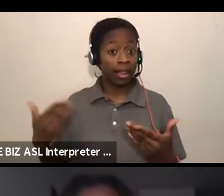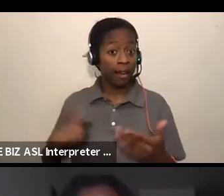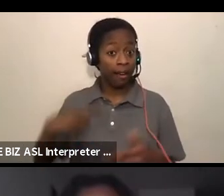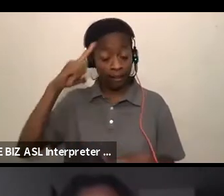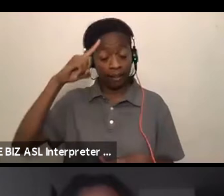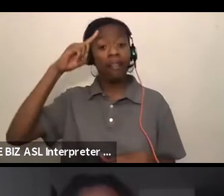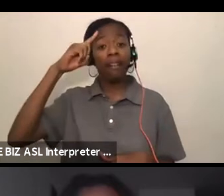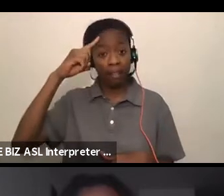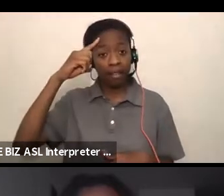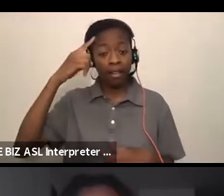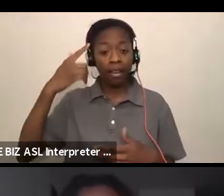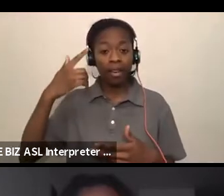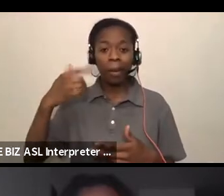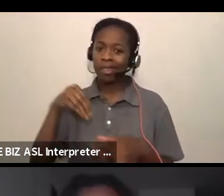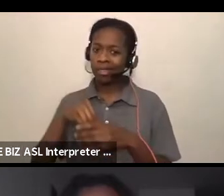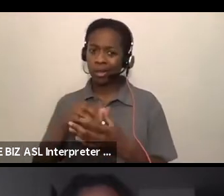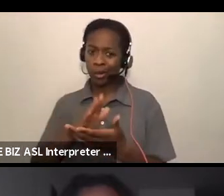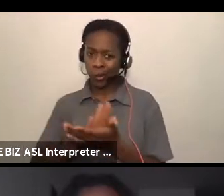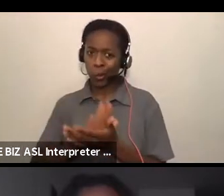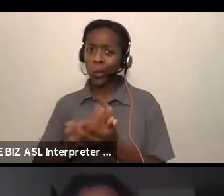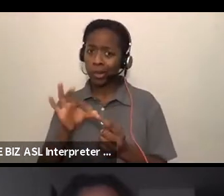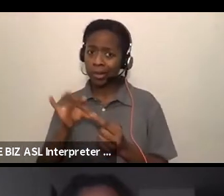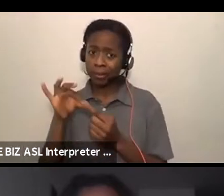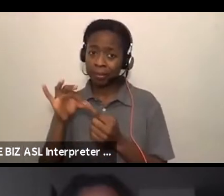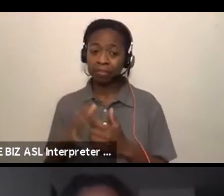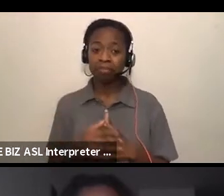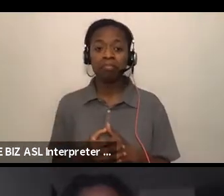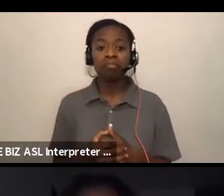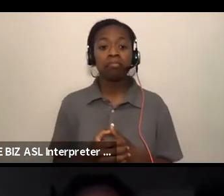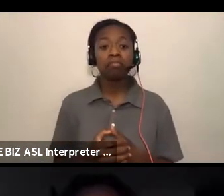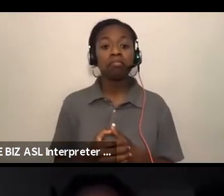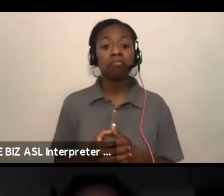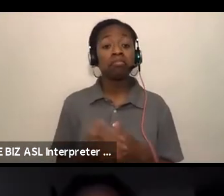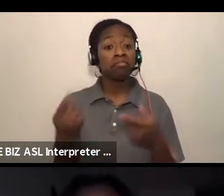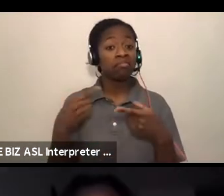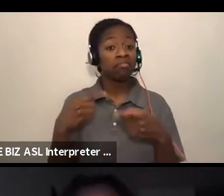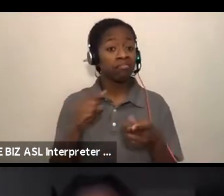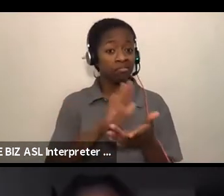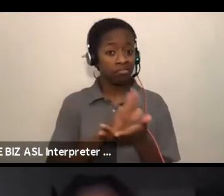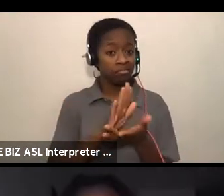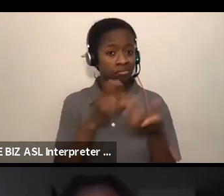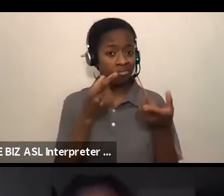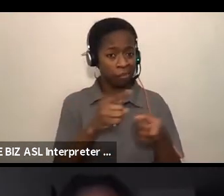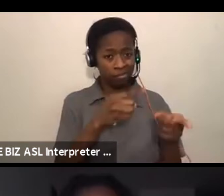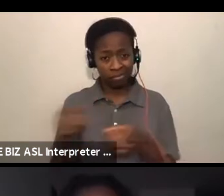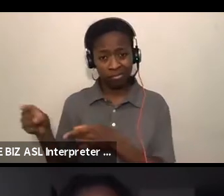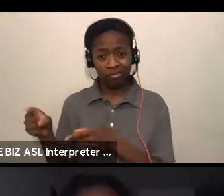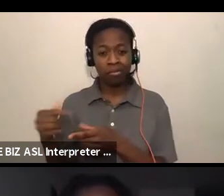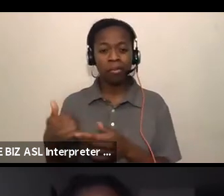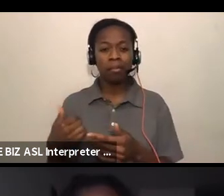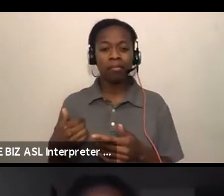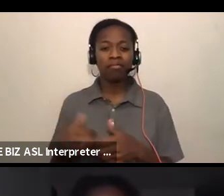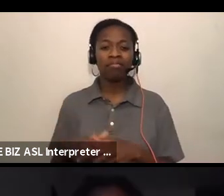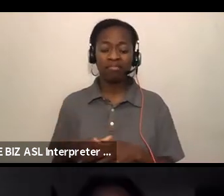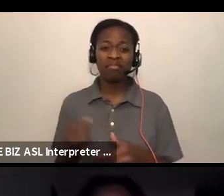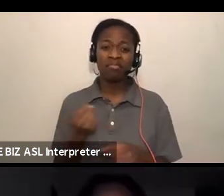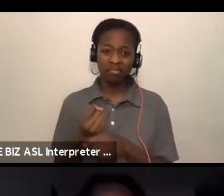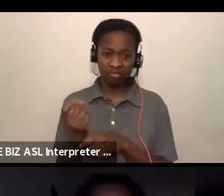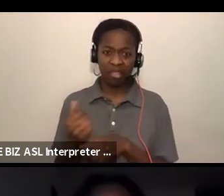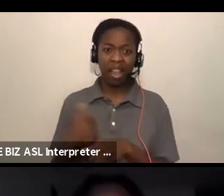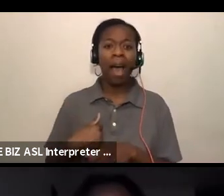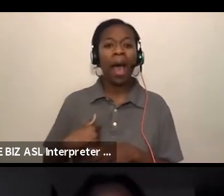mind is like, especially in school, while in school, like there have been many times where like I have this kind of joke where I say every year I make a